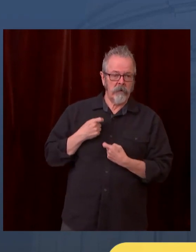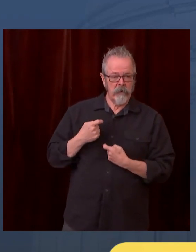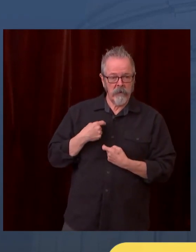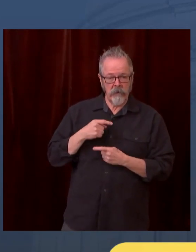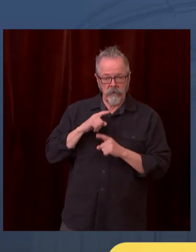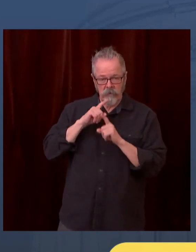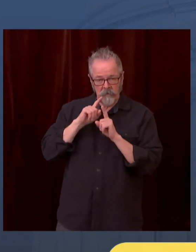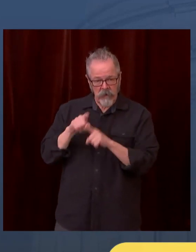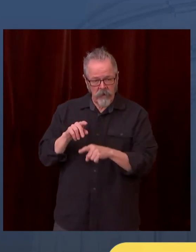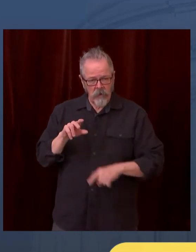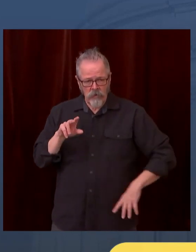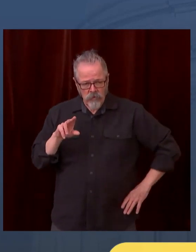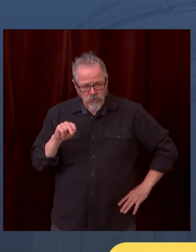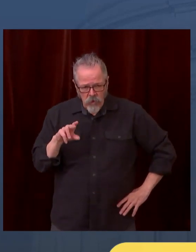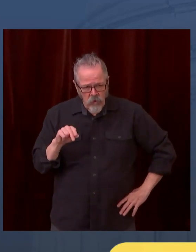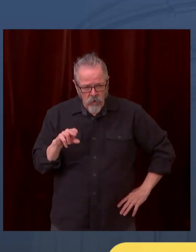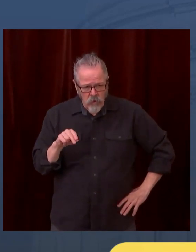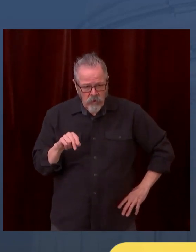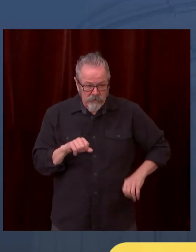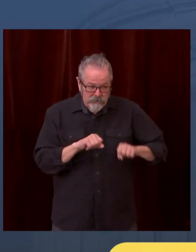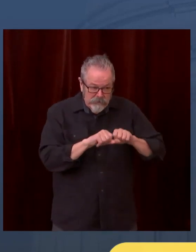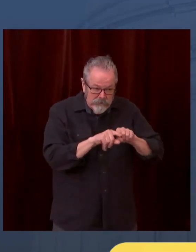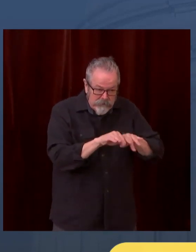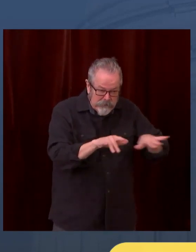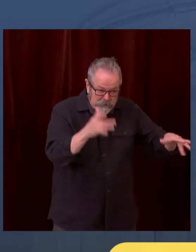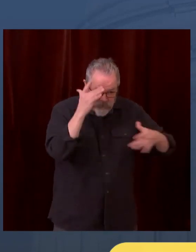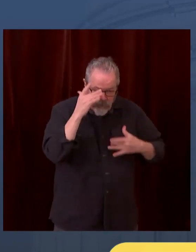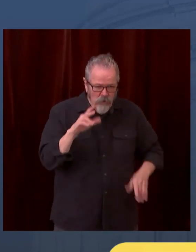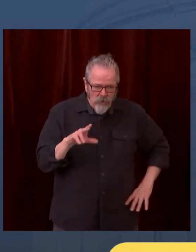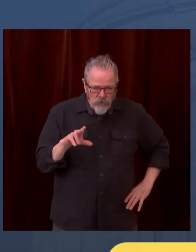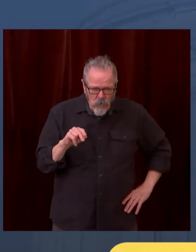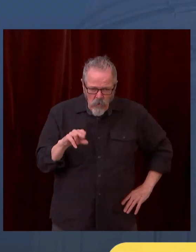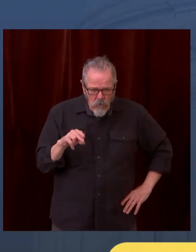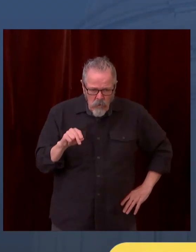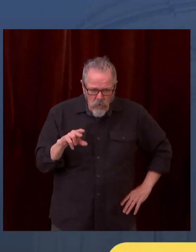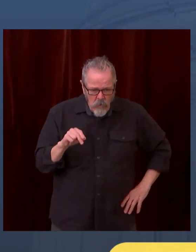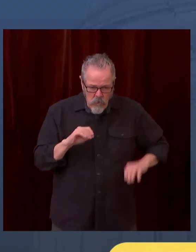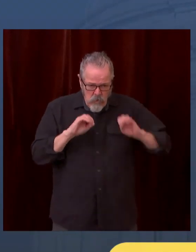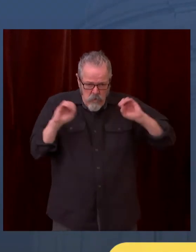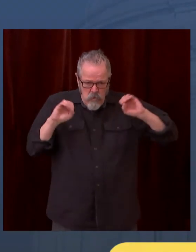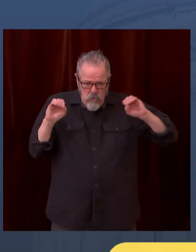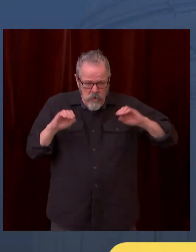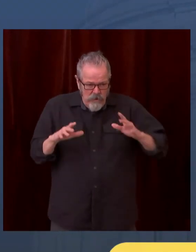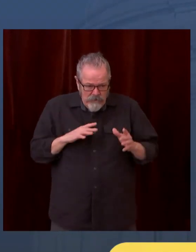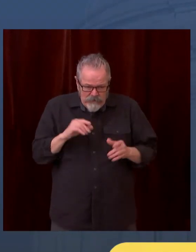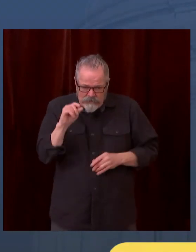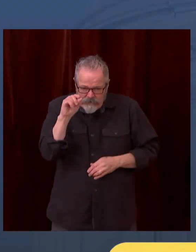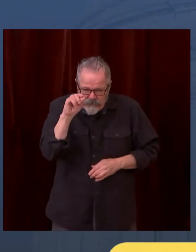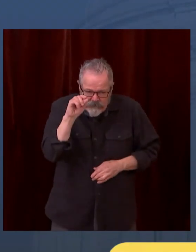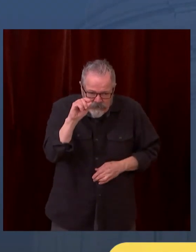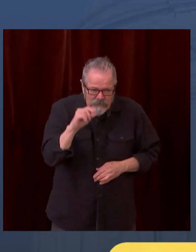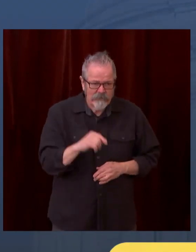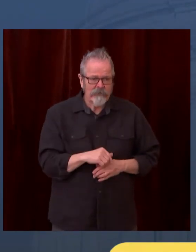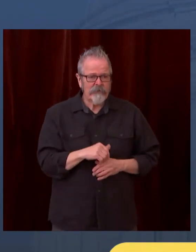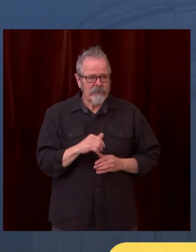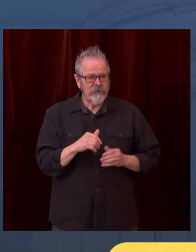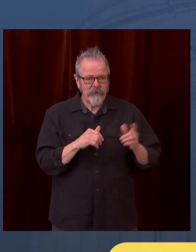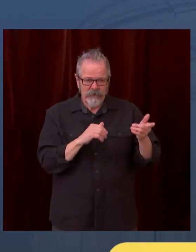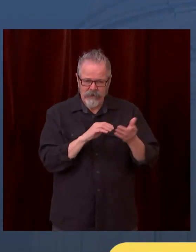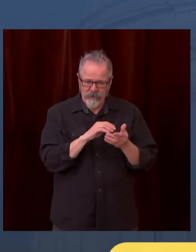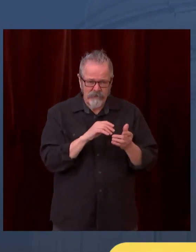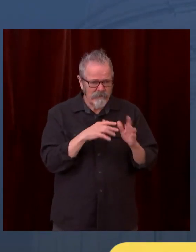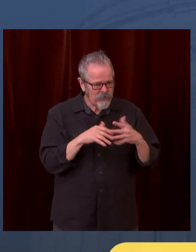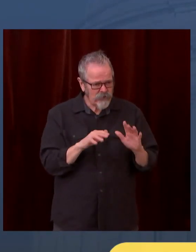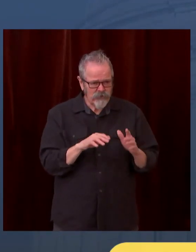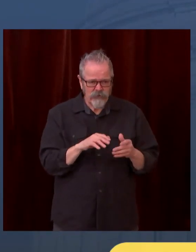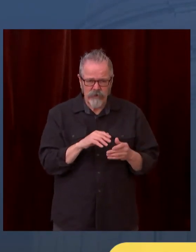Are they functioning well? Have many of them had to close down permanently and go back to remote, or have they not? It turns out they have not.